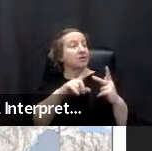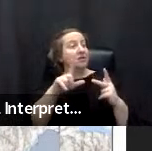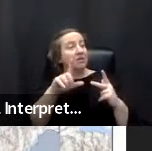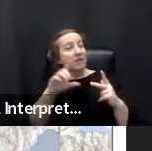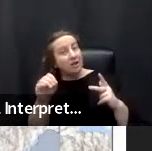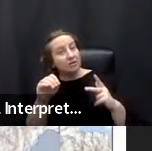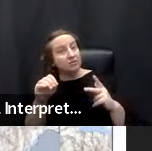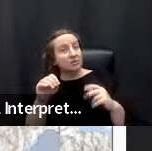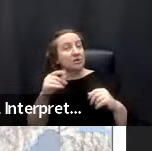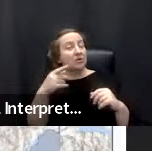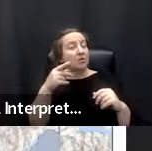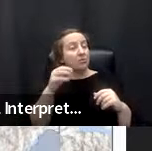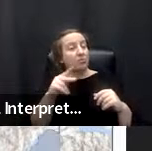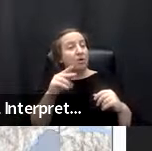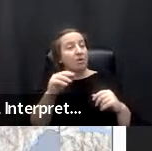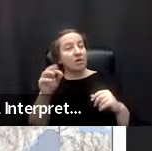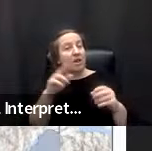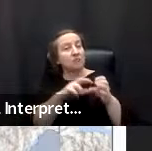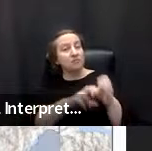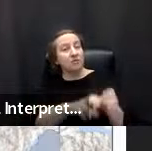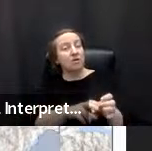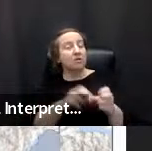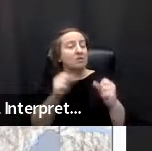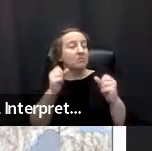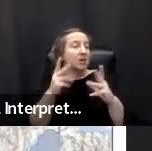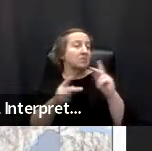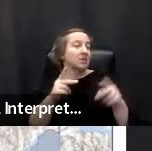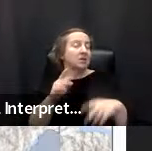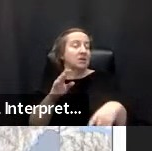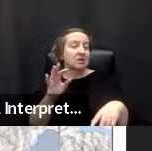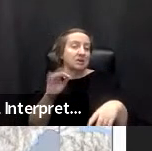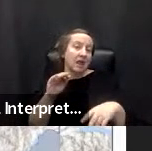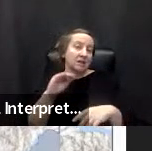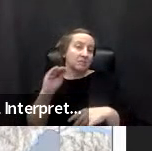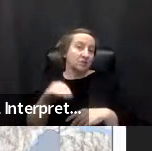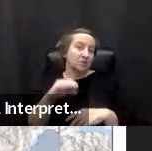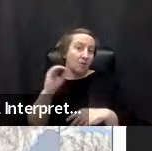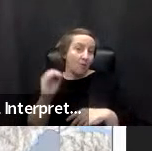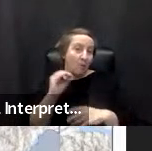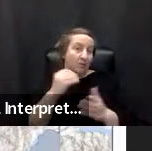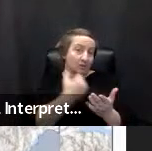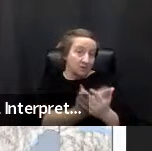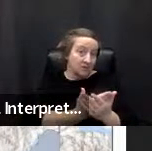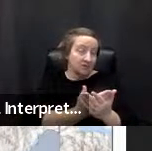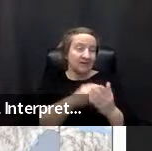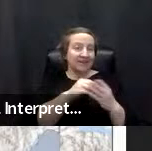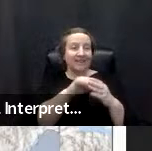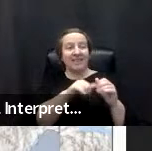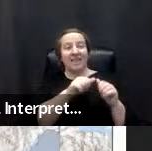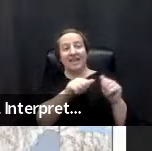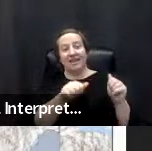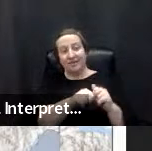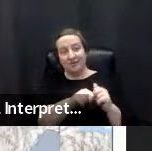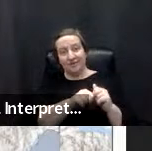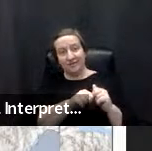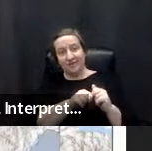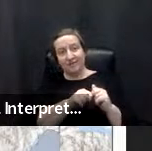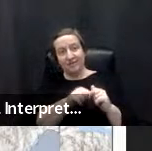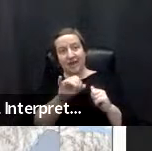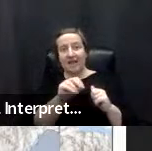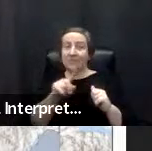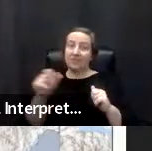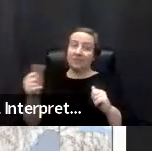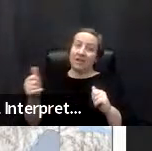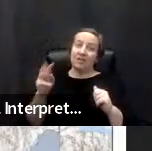park and rides that a lot of people, 9% of the Oregon destinations are in that area as well as going the other way.